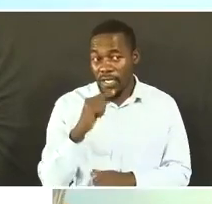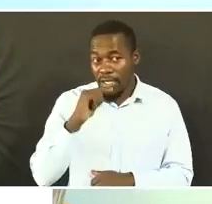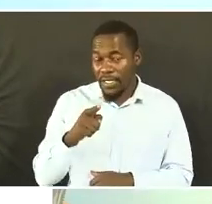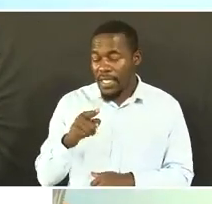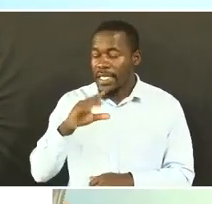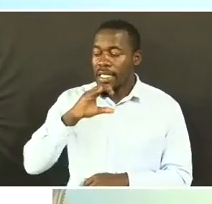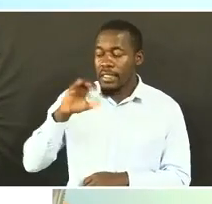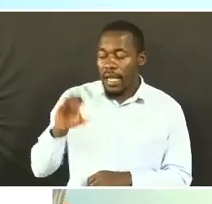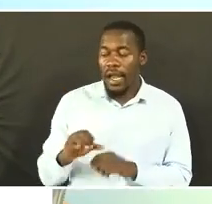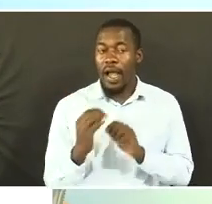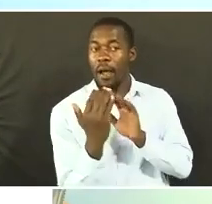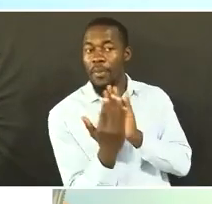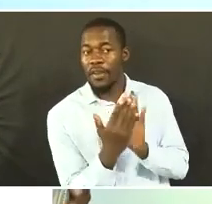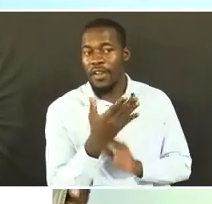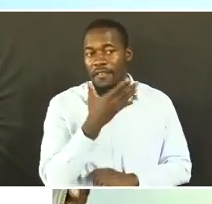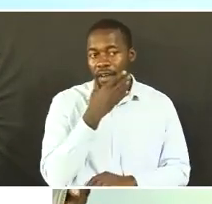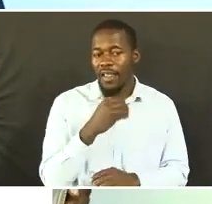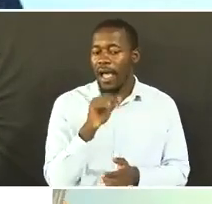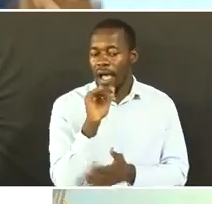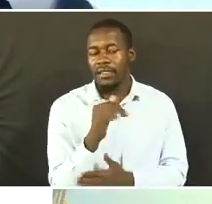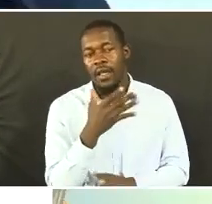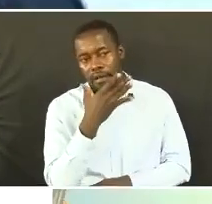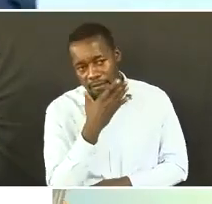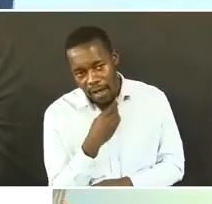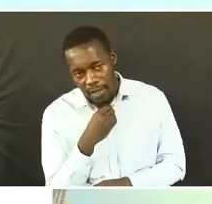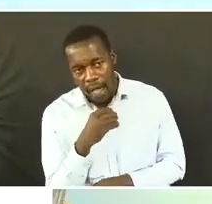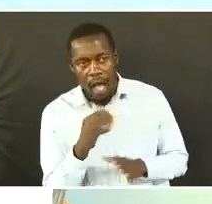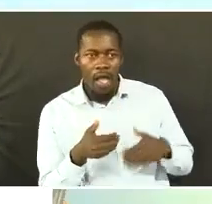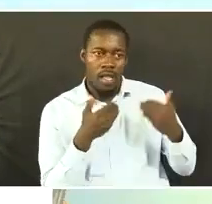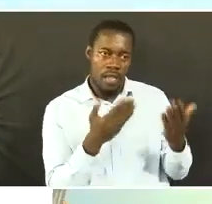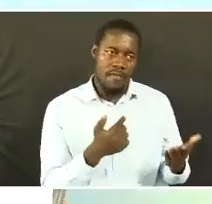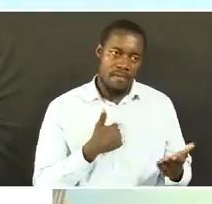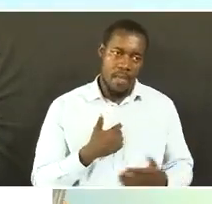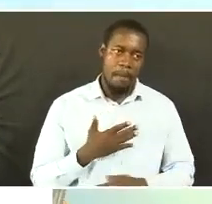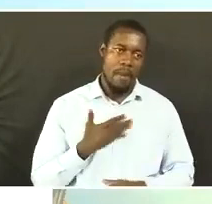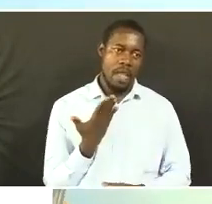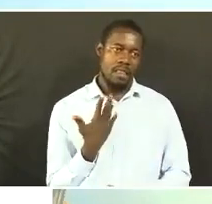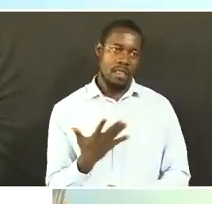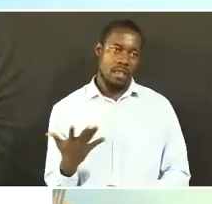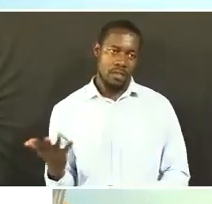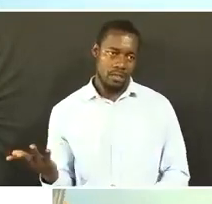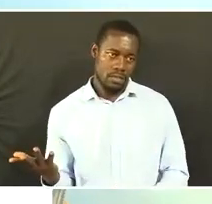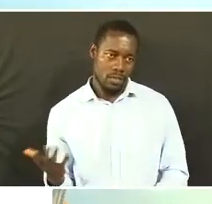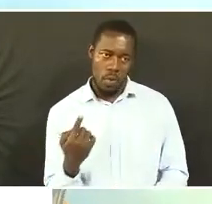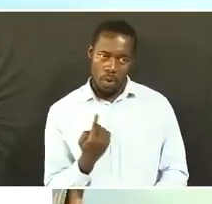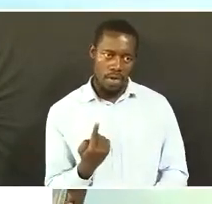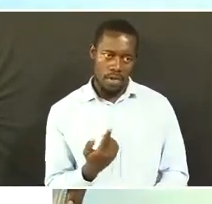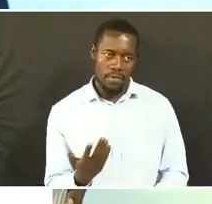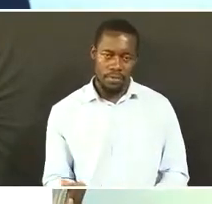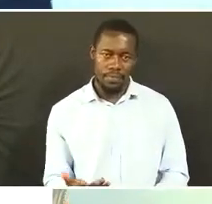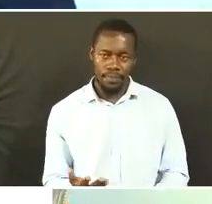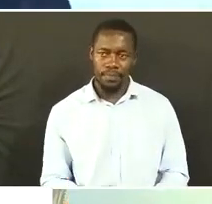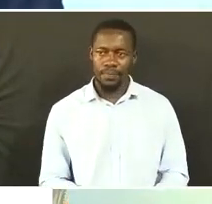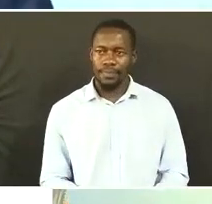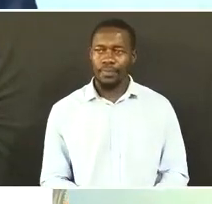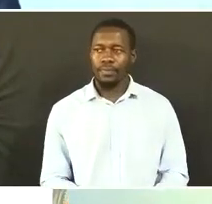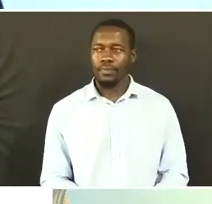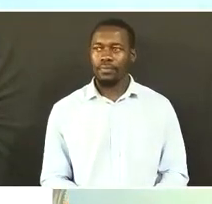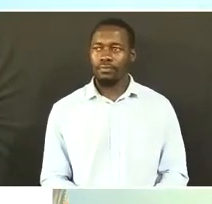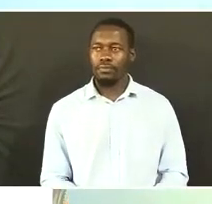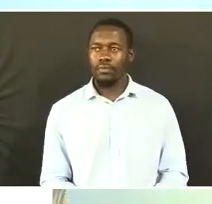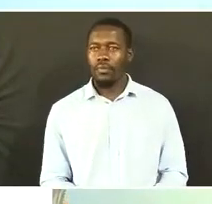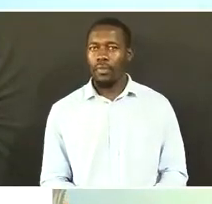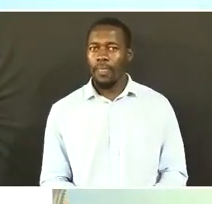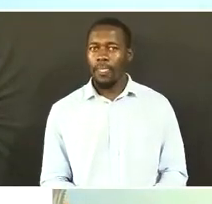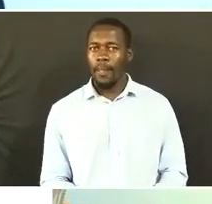the home is the foundation of society, and home influences go a great way in determining what kind of